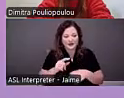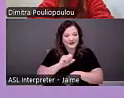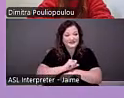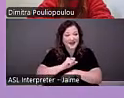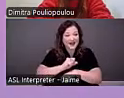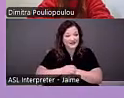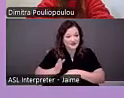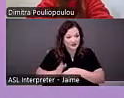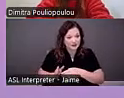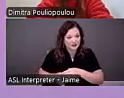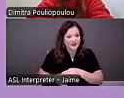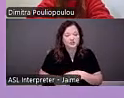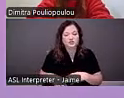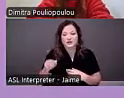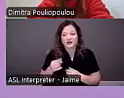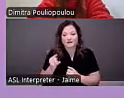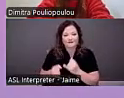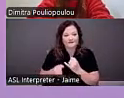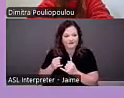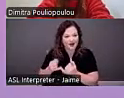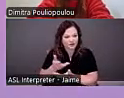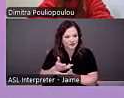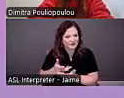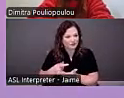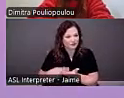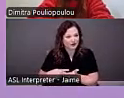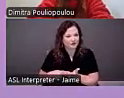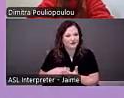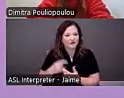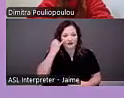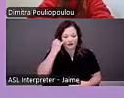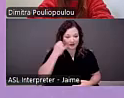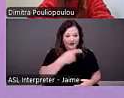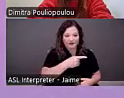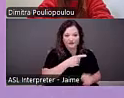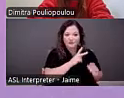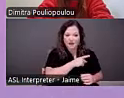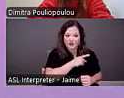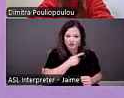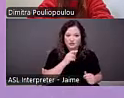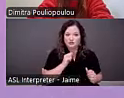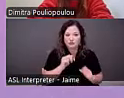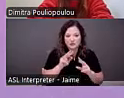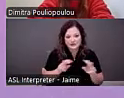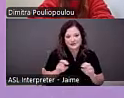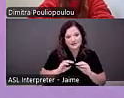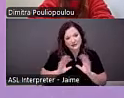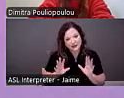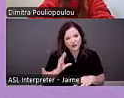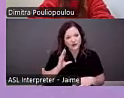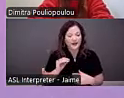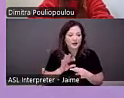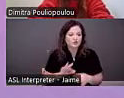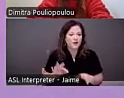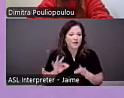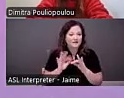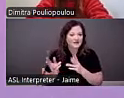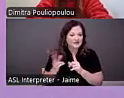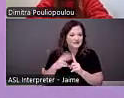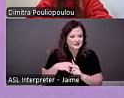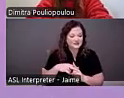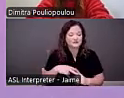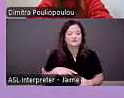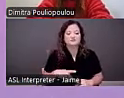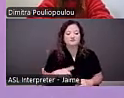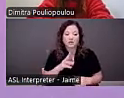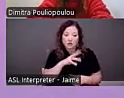final debrief where patients got the chance to assess the clarity and the relevance of the content, including a formal health